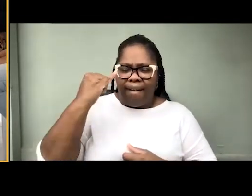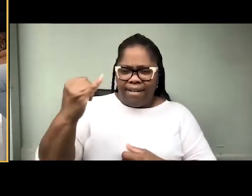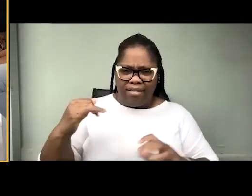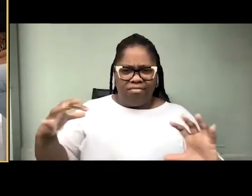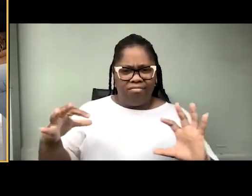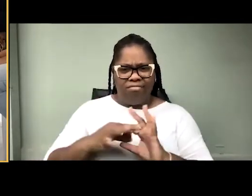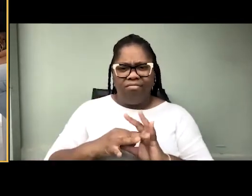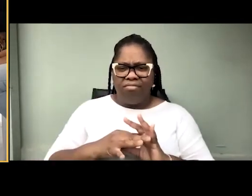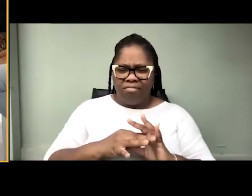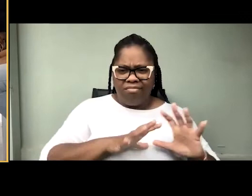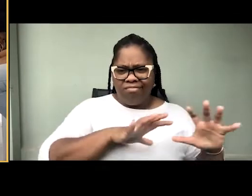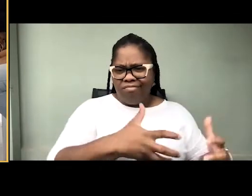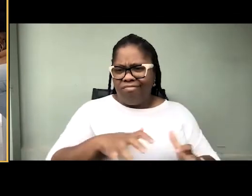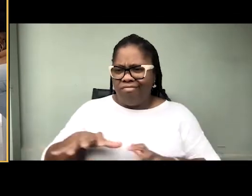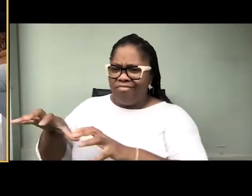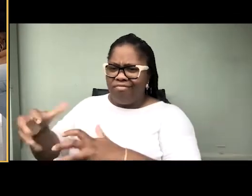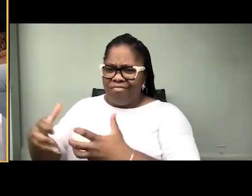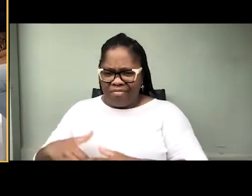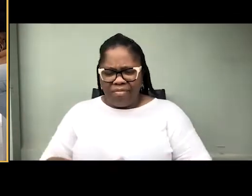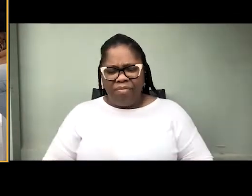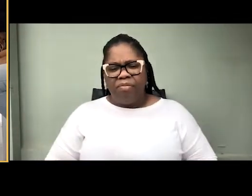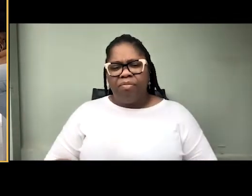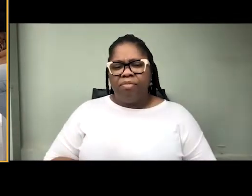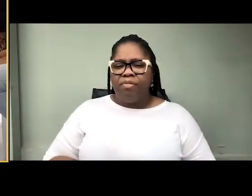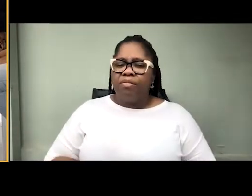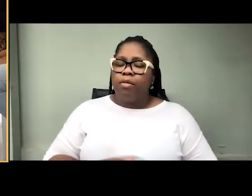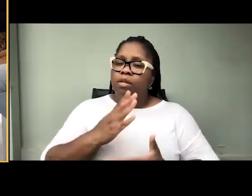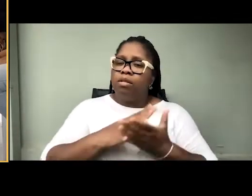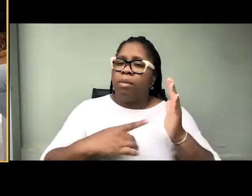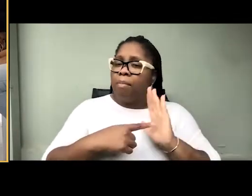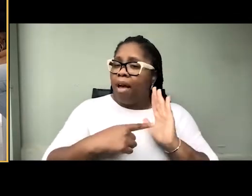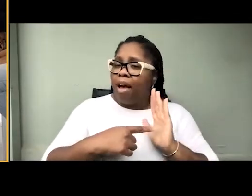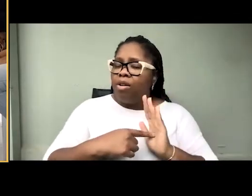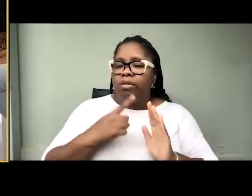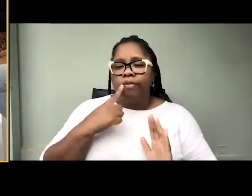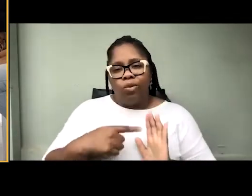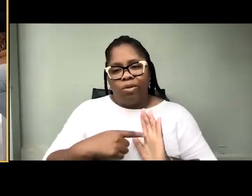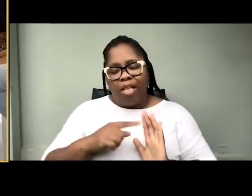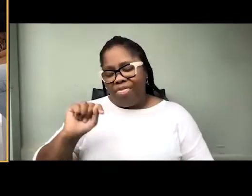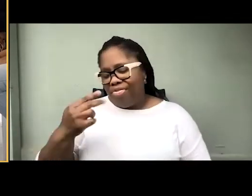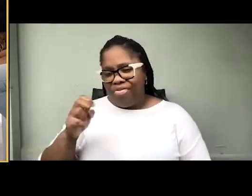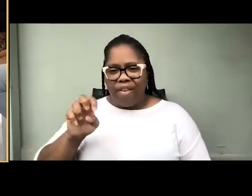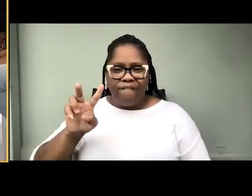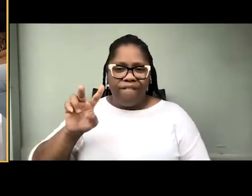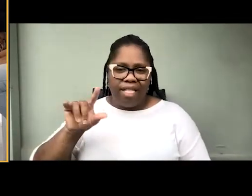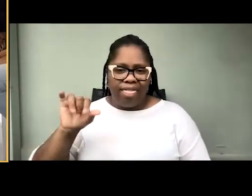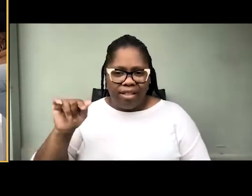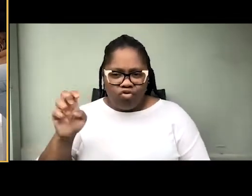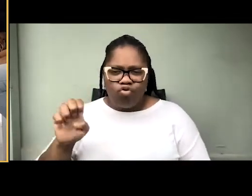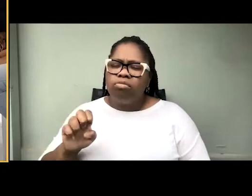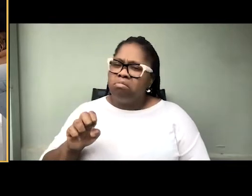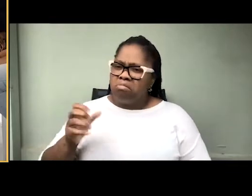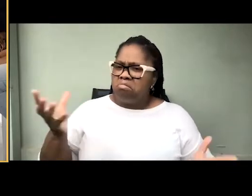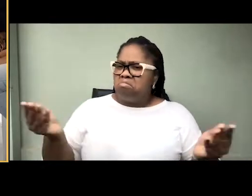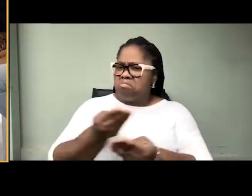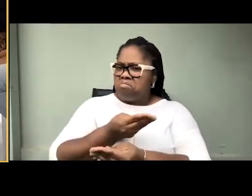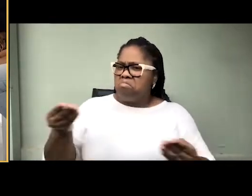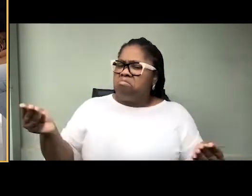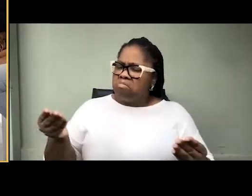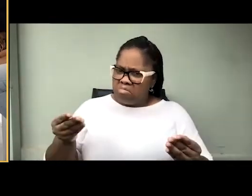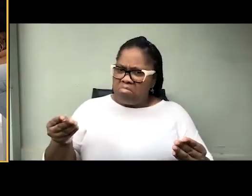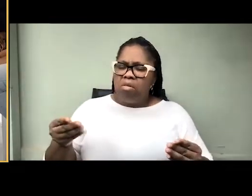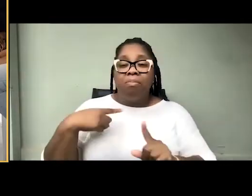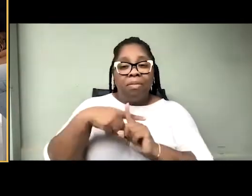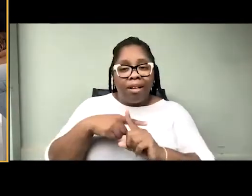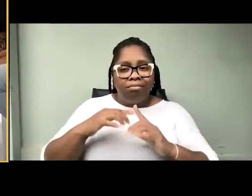between generations. We see some models like the Village movement have been doing some intergenerational and some diversity, equity,